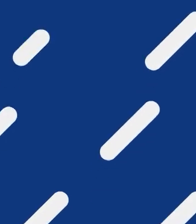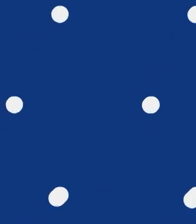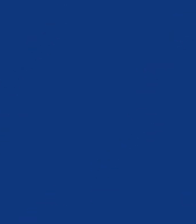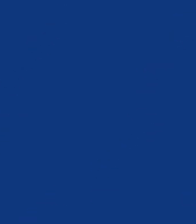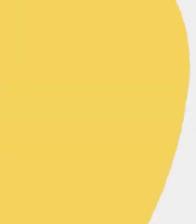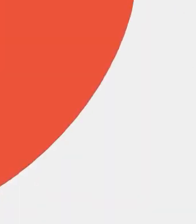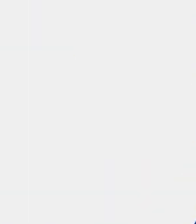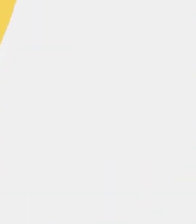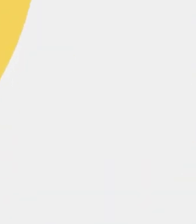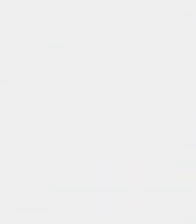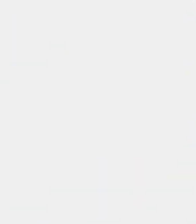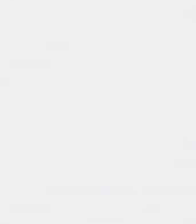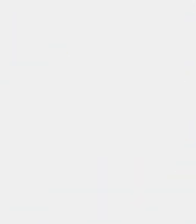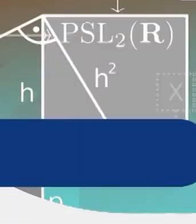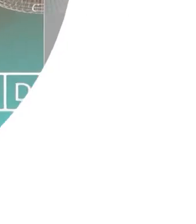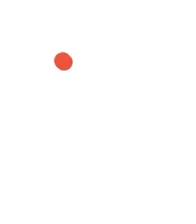Thank you.